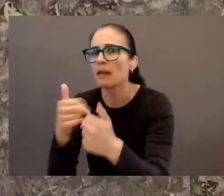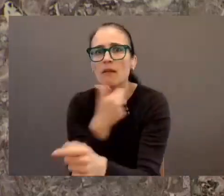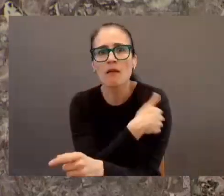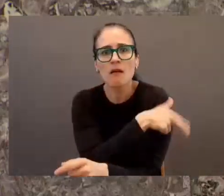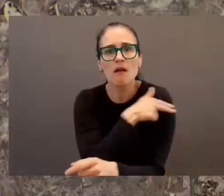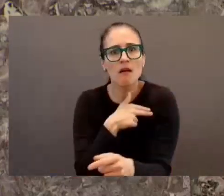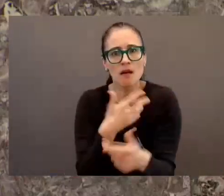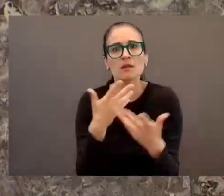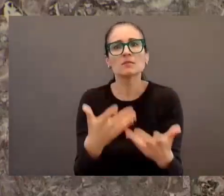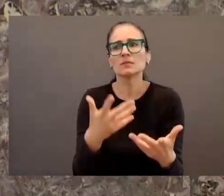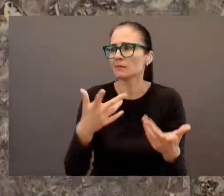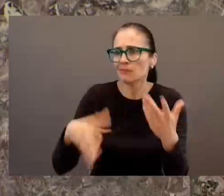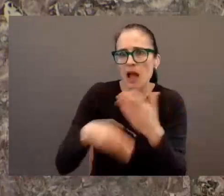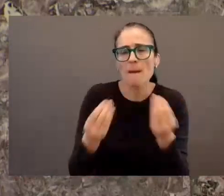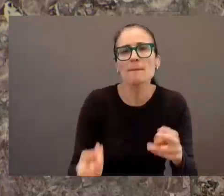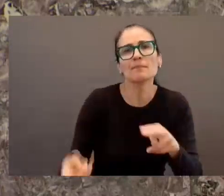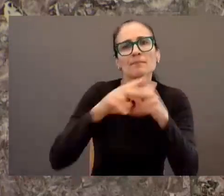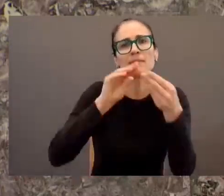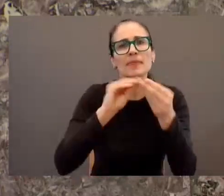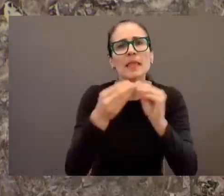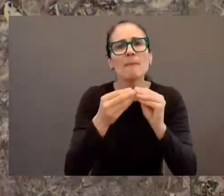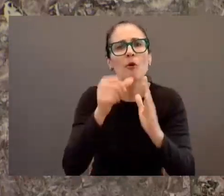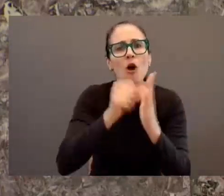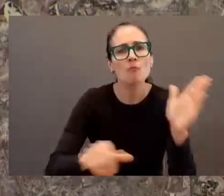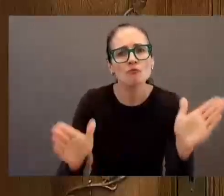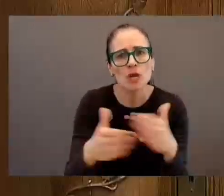and that's exactly what we're going to stay focused on.